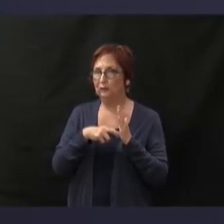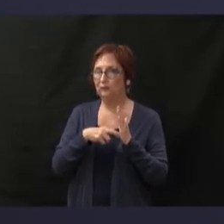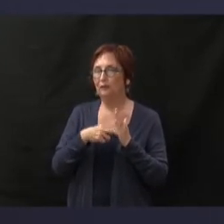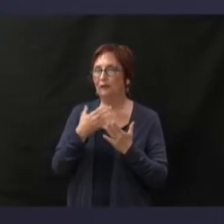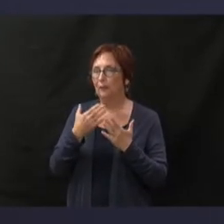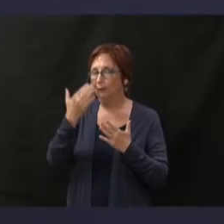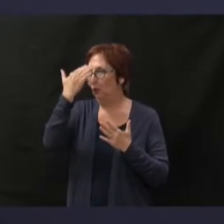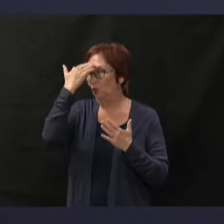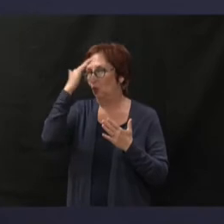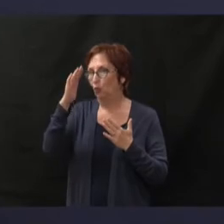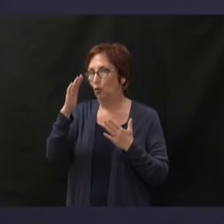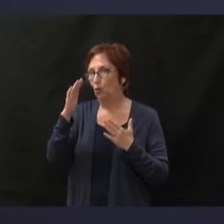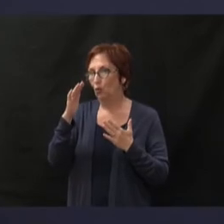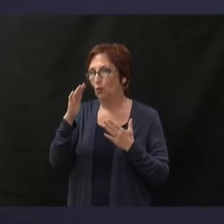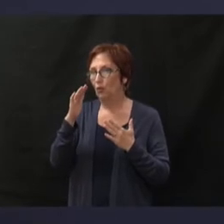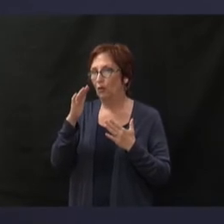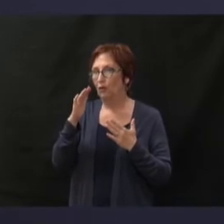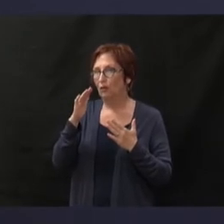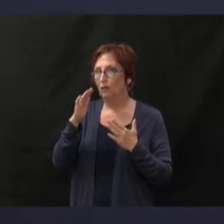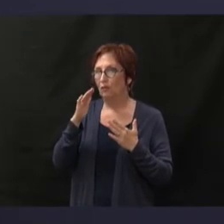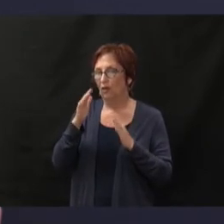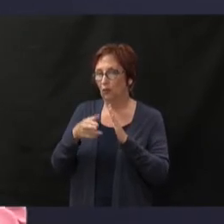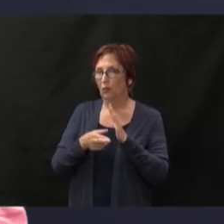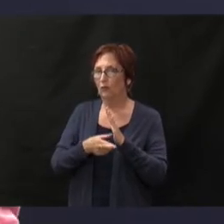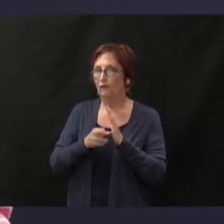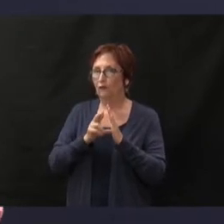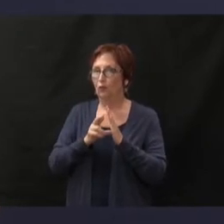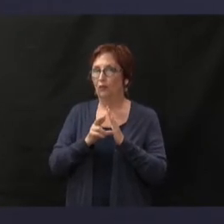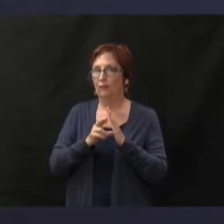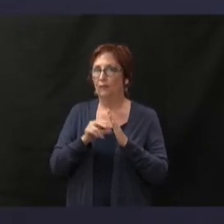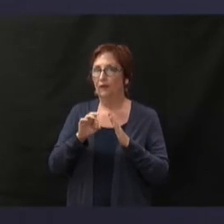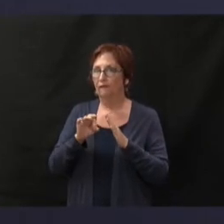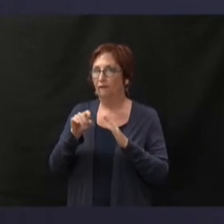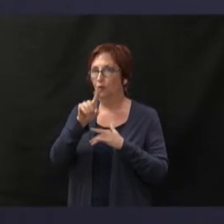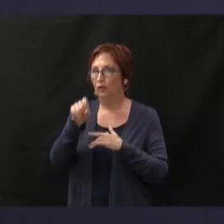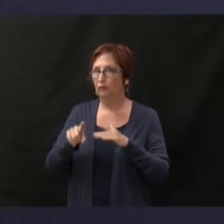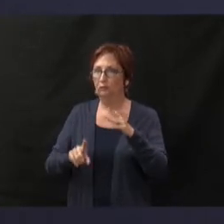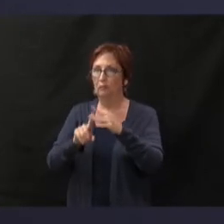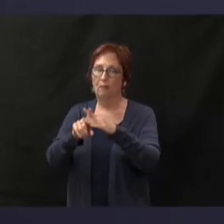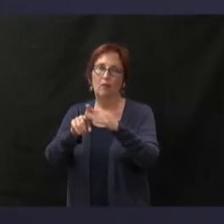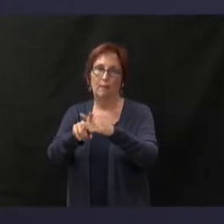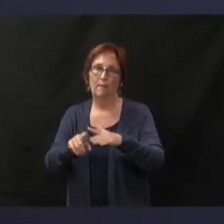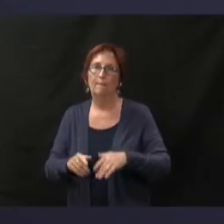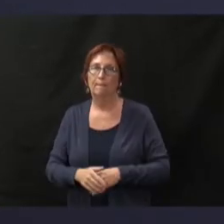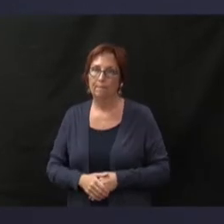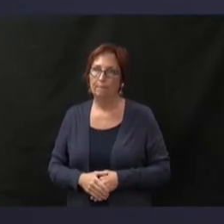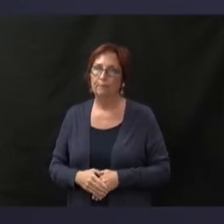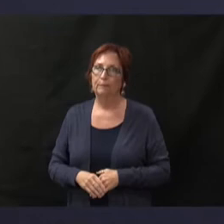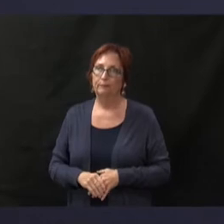not know, kind of go over them in case questions come up.